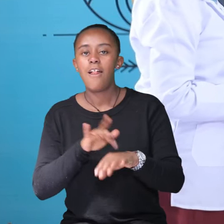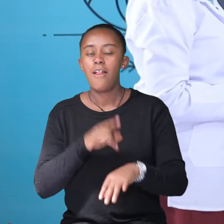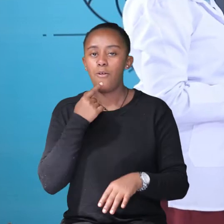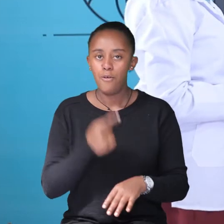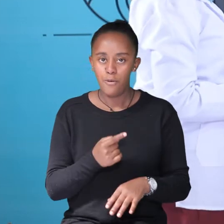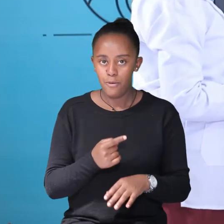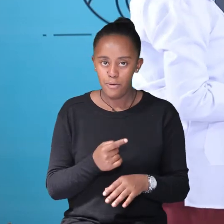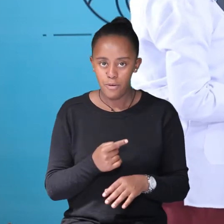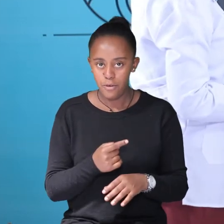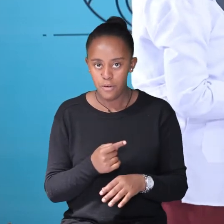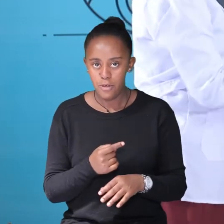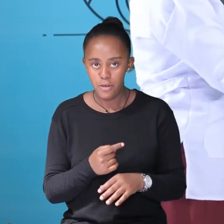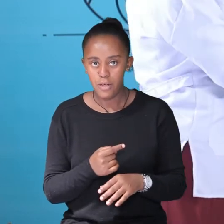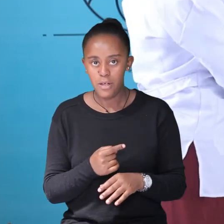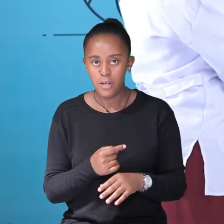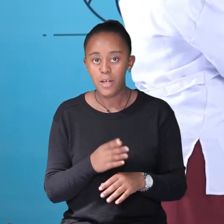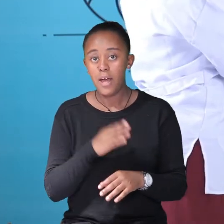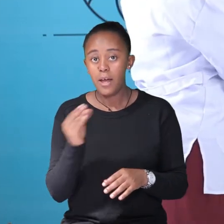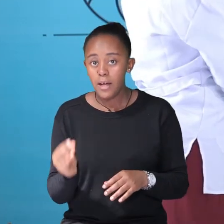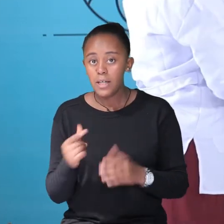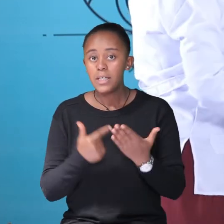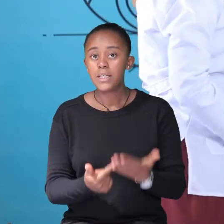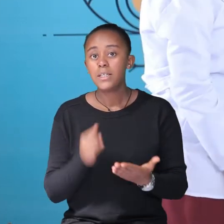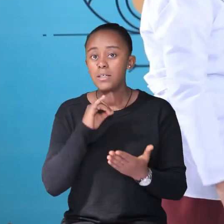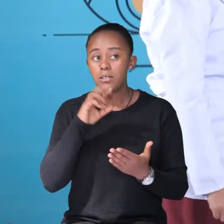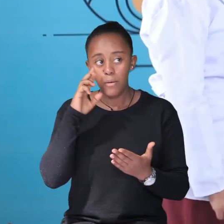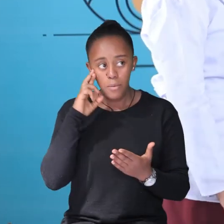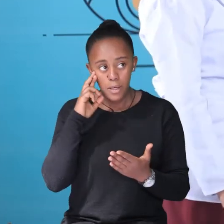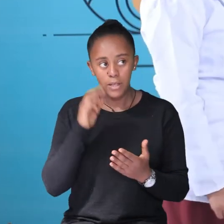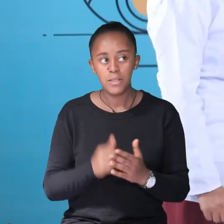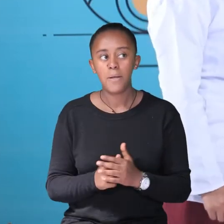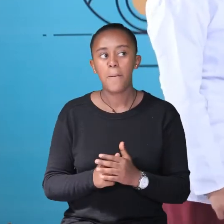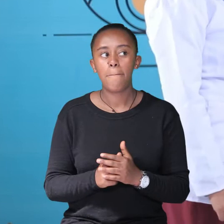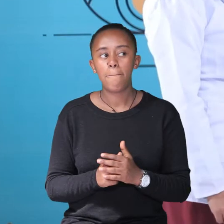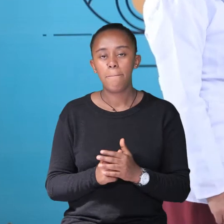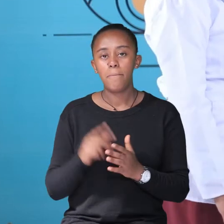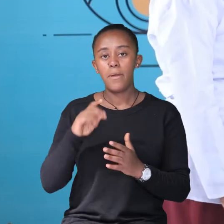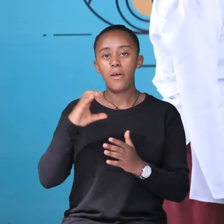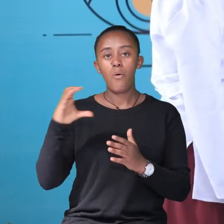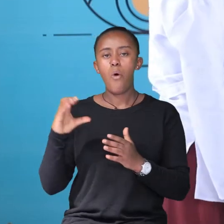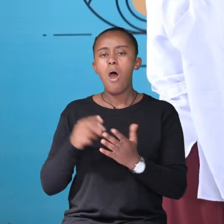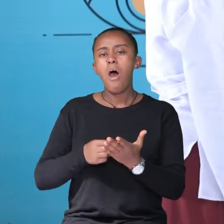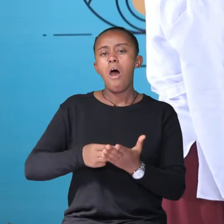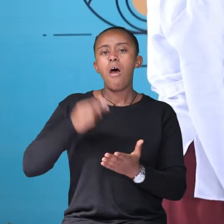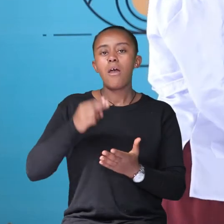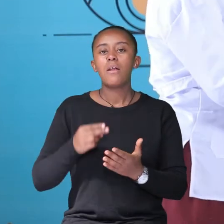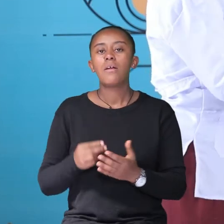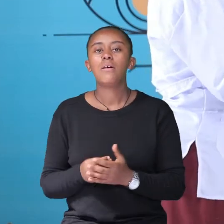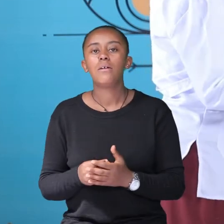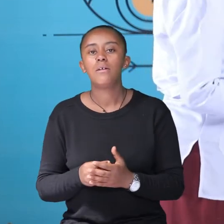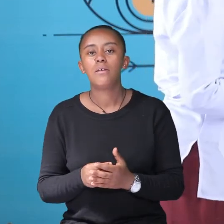carbon dioxide through mesophyll cells, and this is because PEPCO has higher affinity for carbon